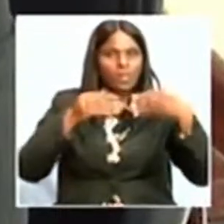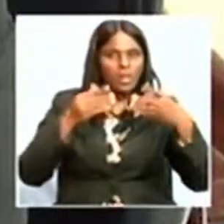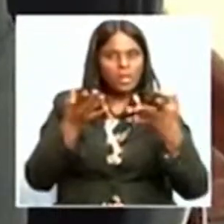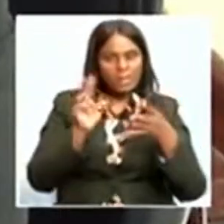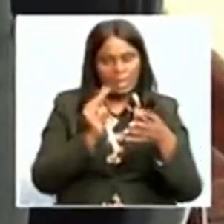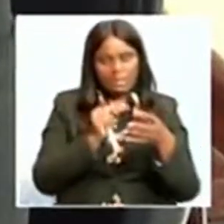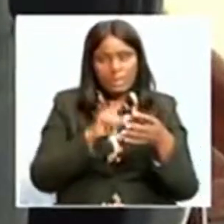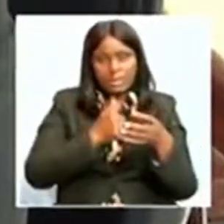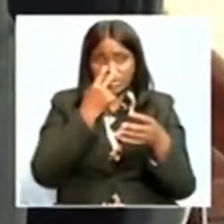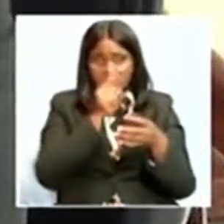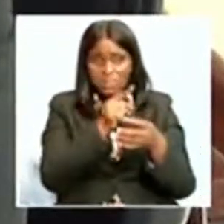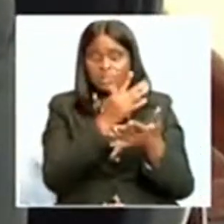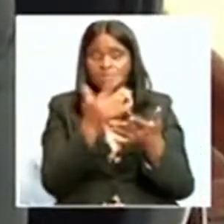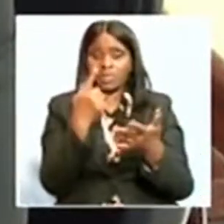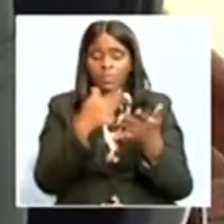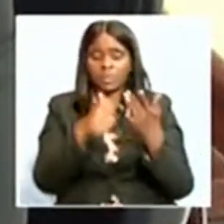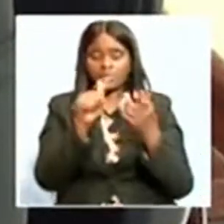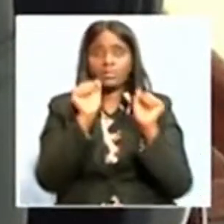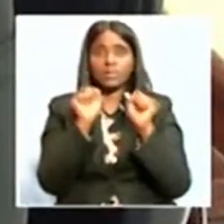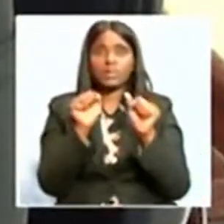we'll see if this is something that they can